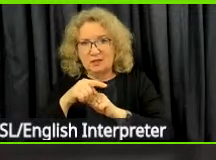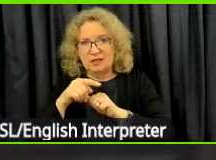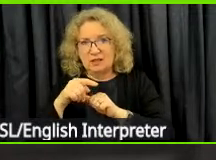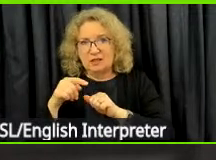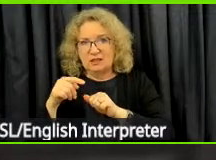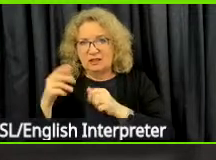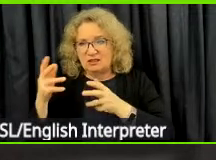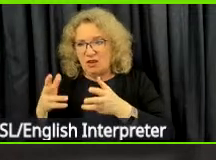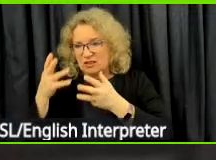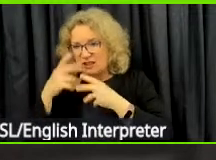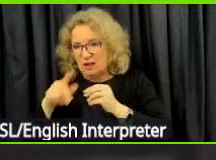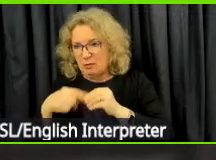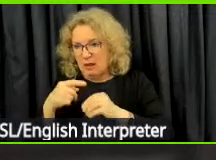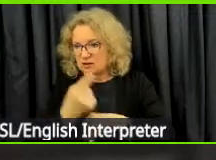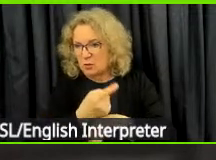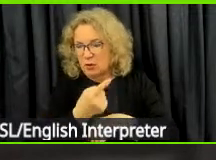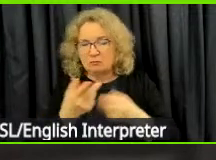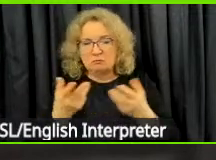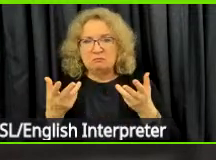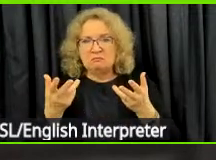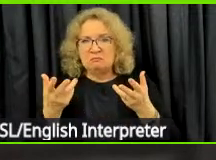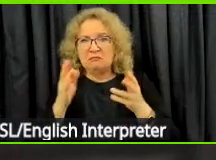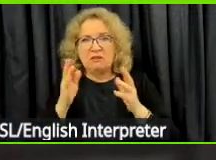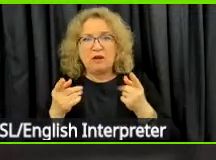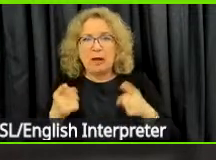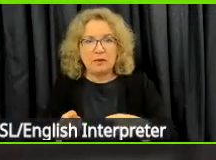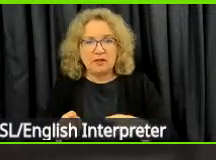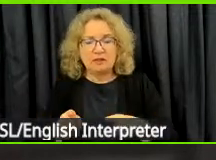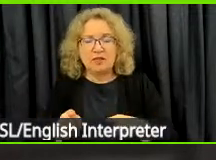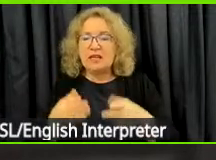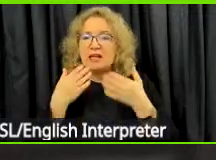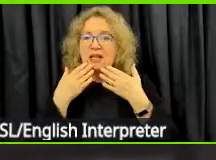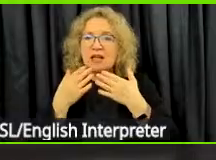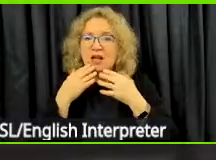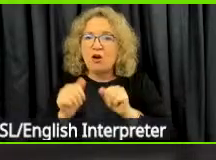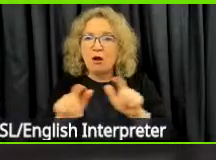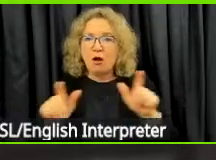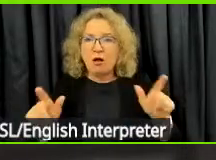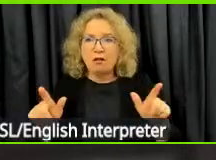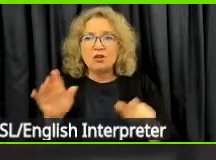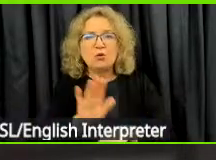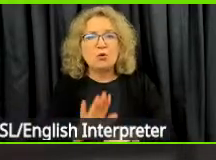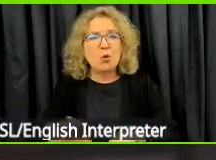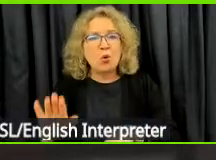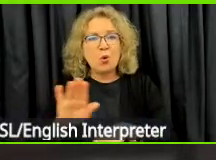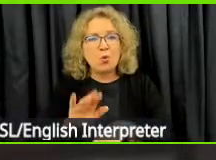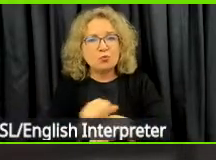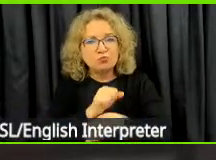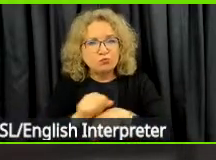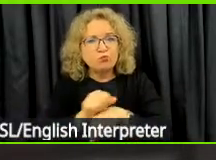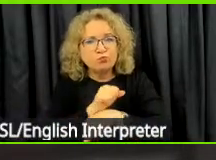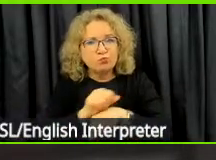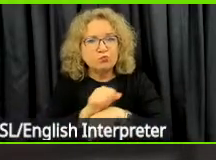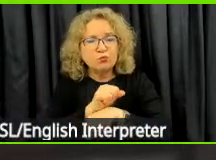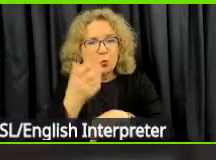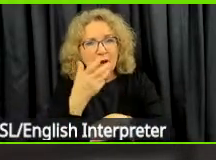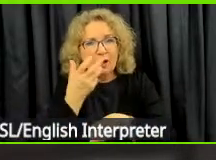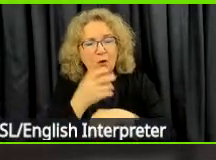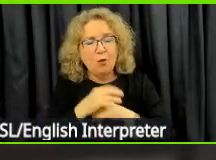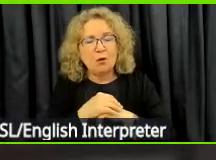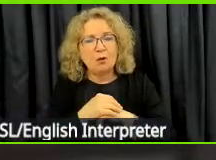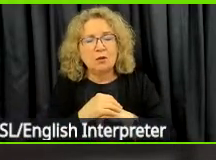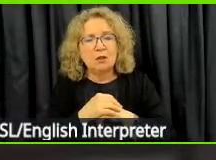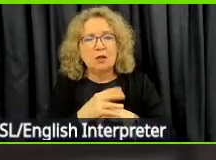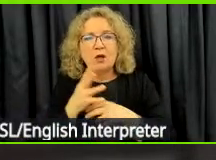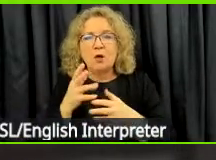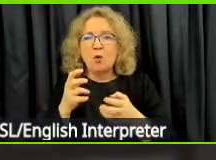didn't happen. So thank you all for all of your hard work. But I just want to say to